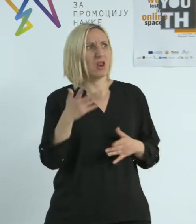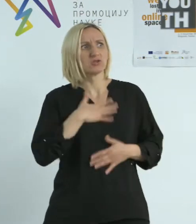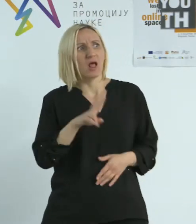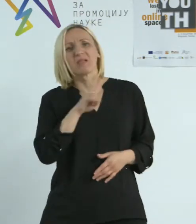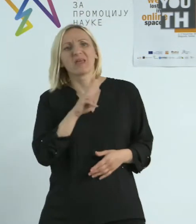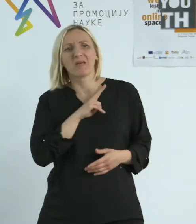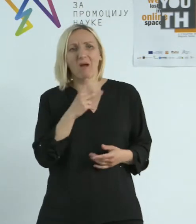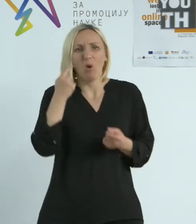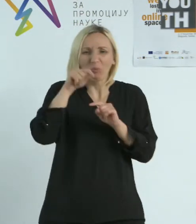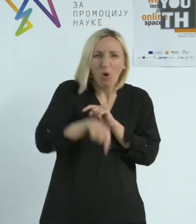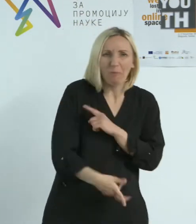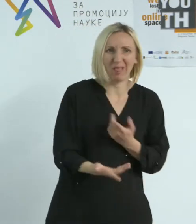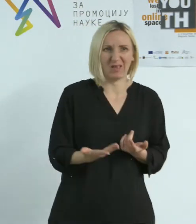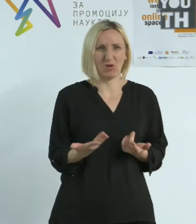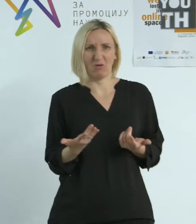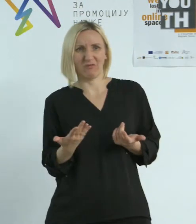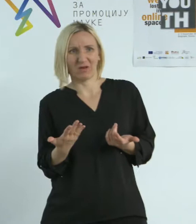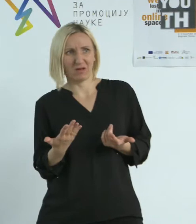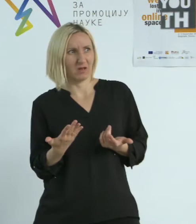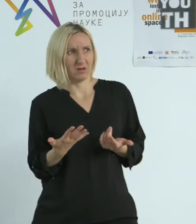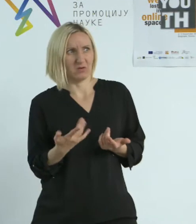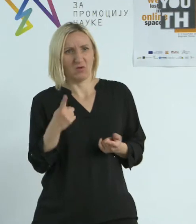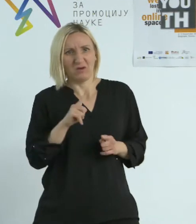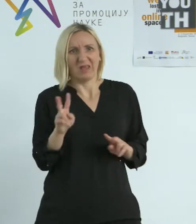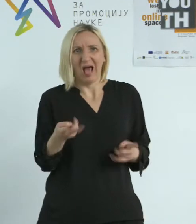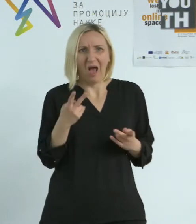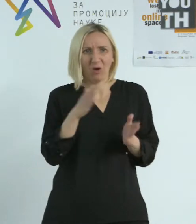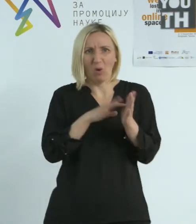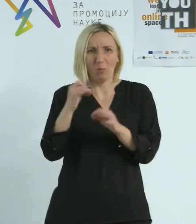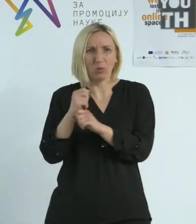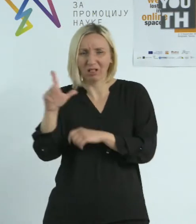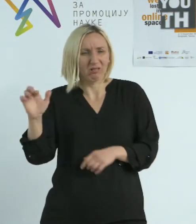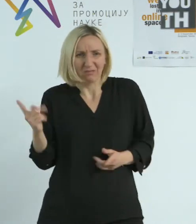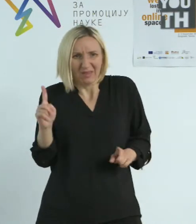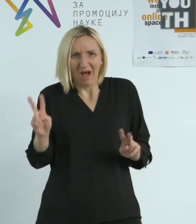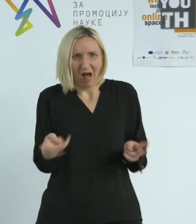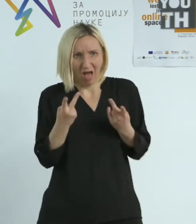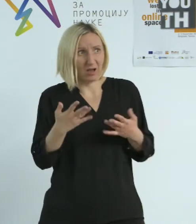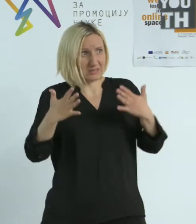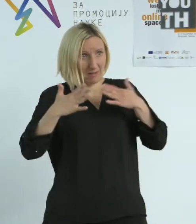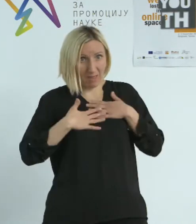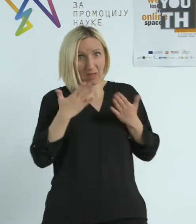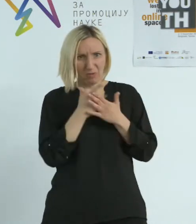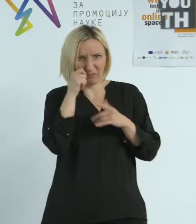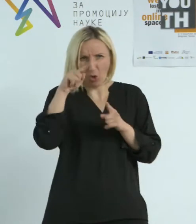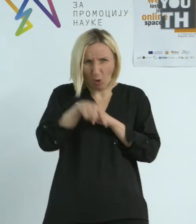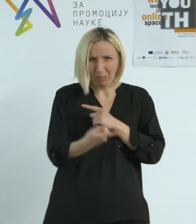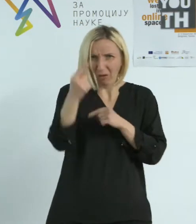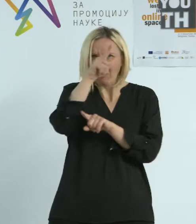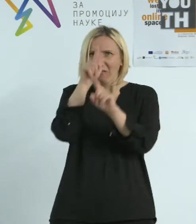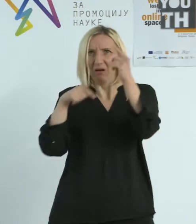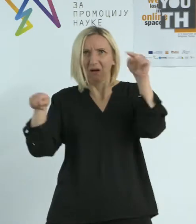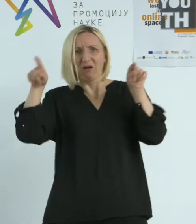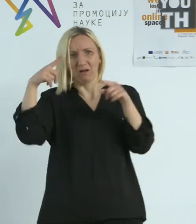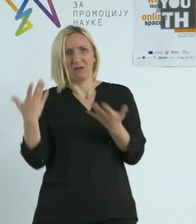or that kind of, this is not easy. Because for me it was also very complicated and I see